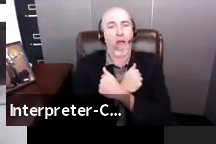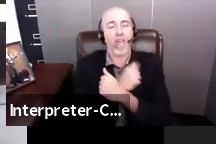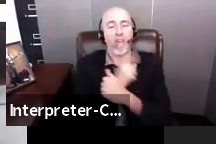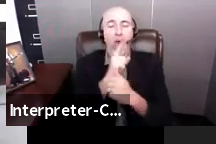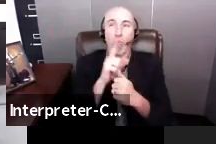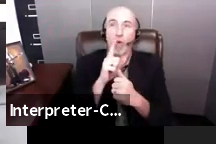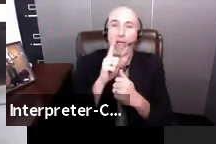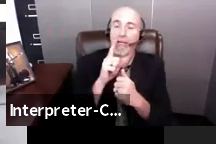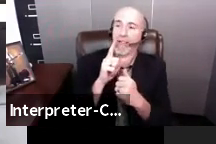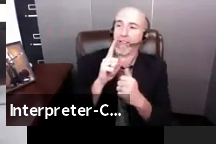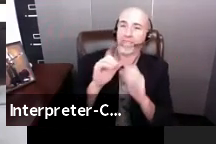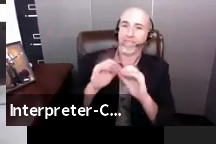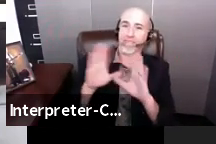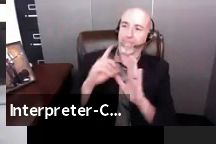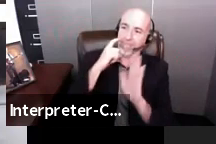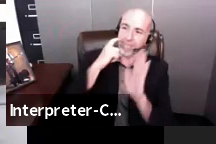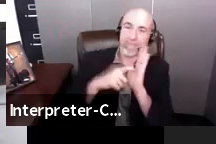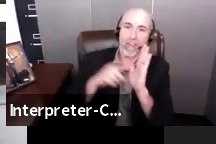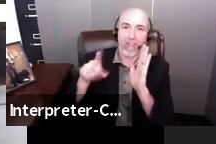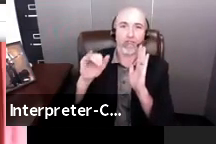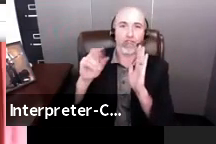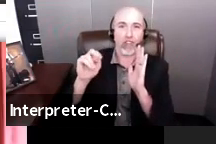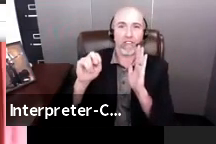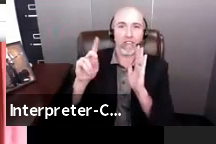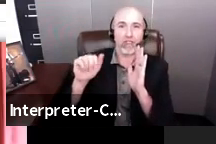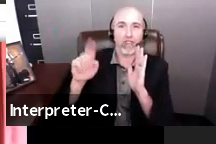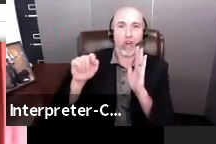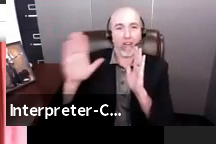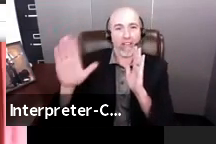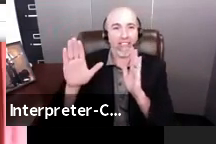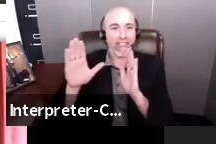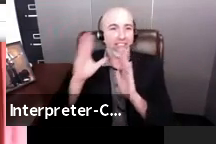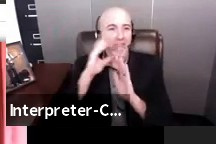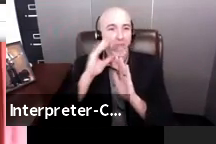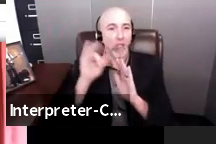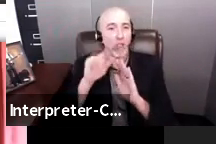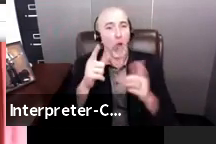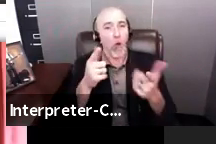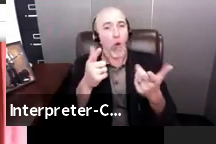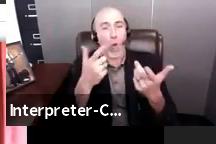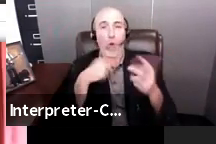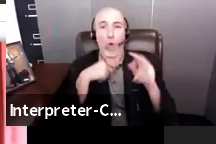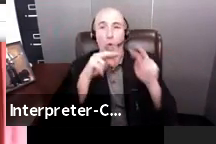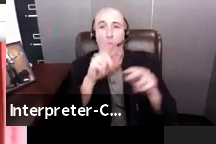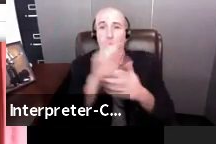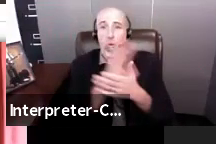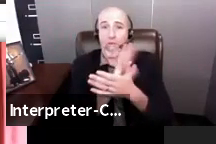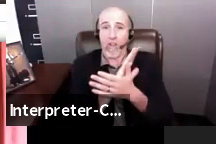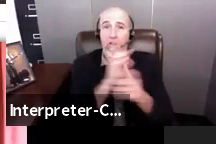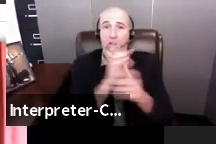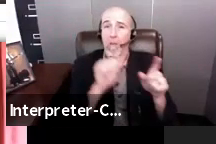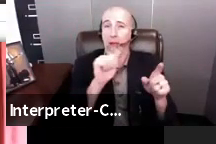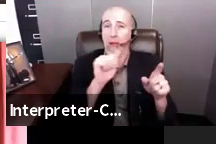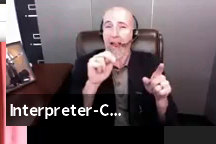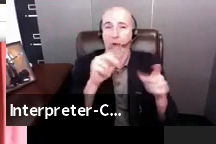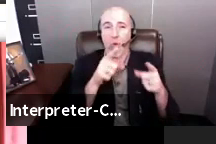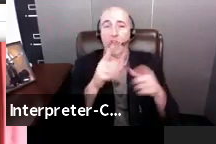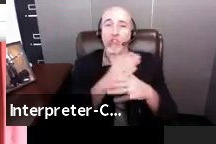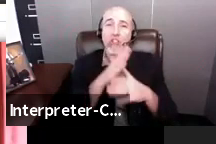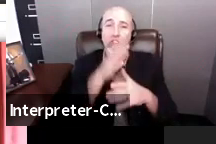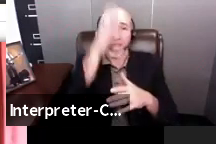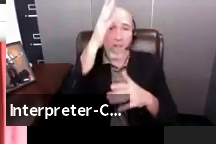Dart. Please join me in listening to Ann Washington by video as she shares her father's final